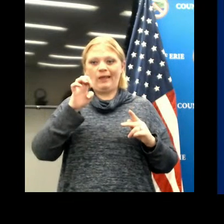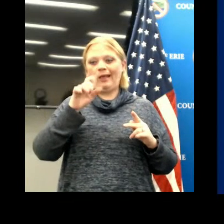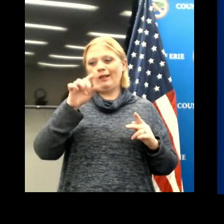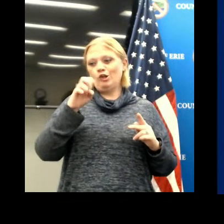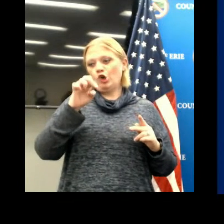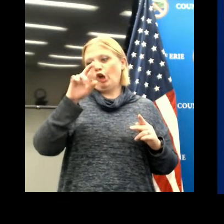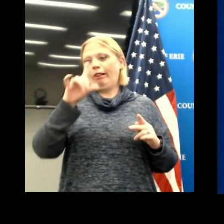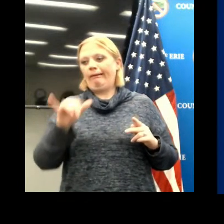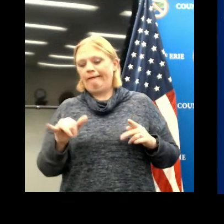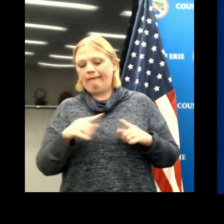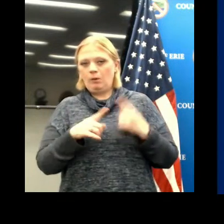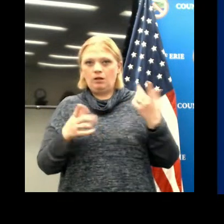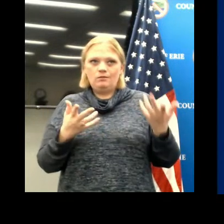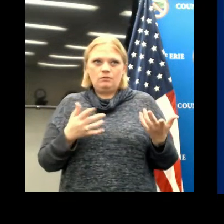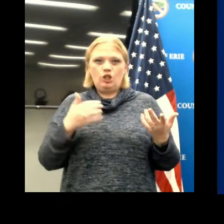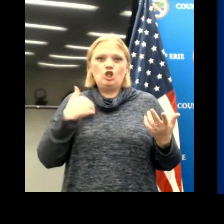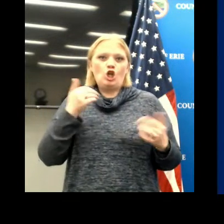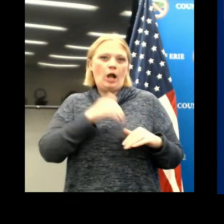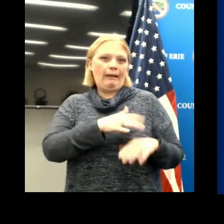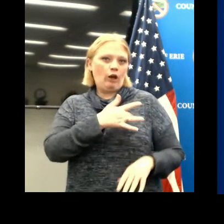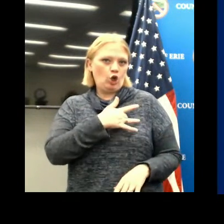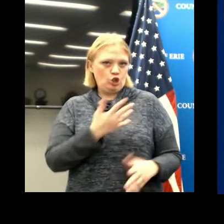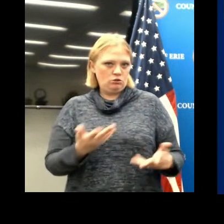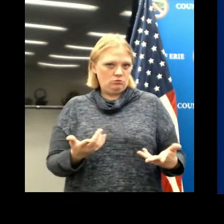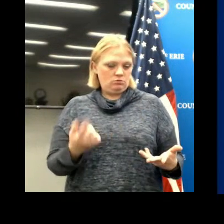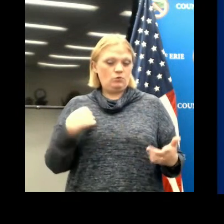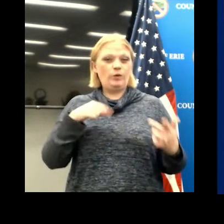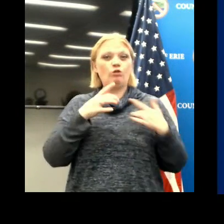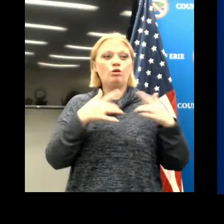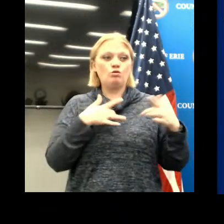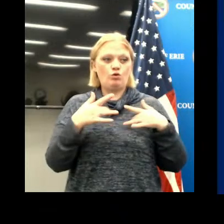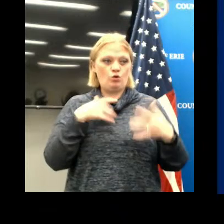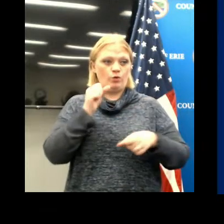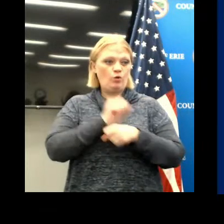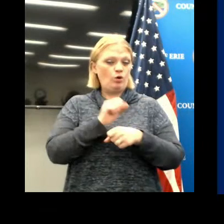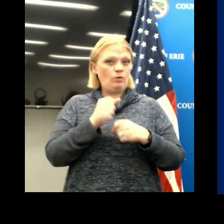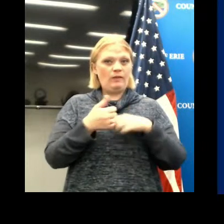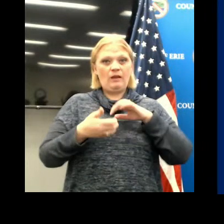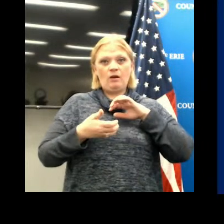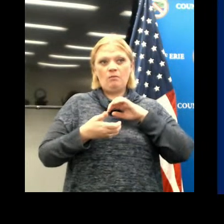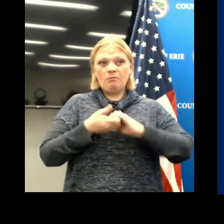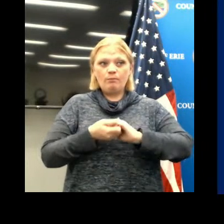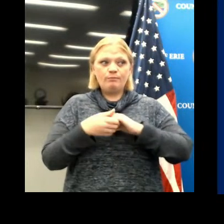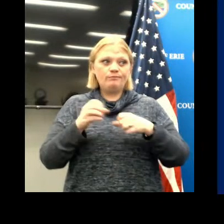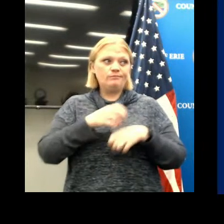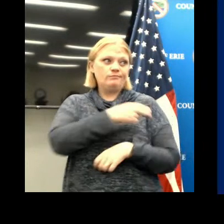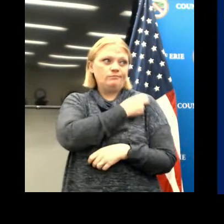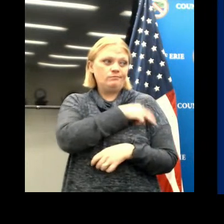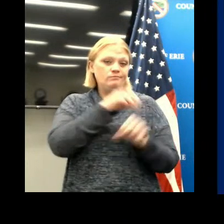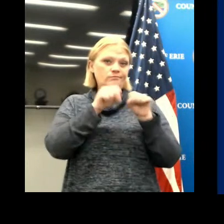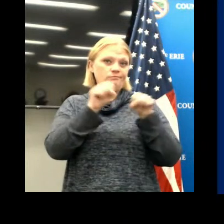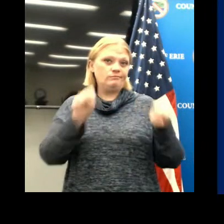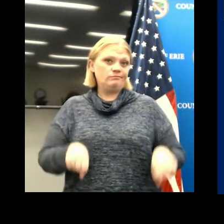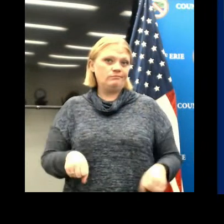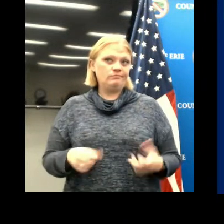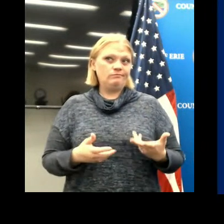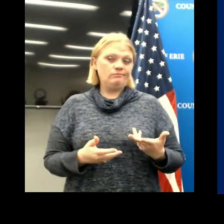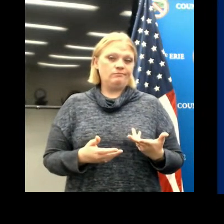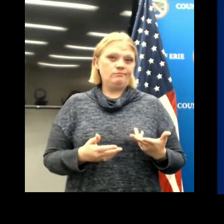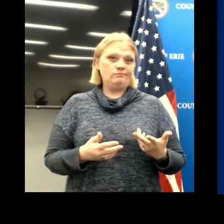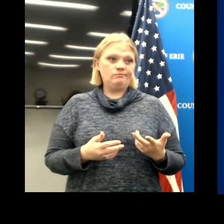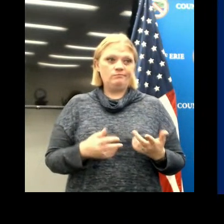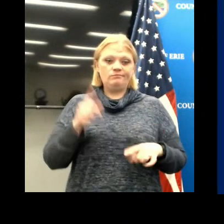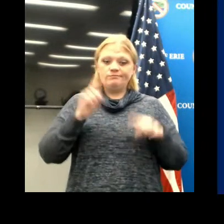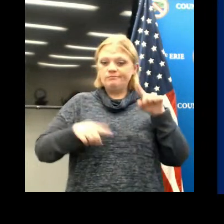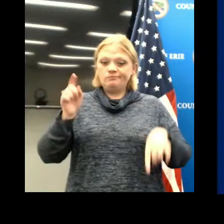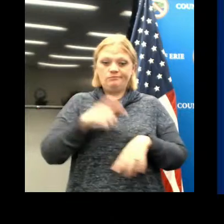heart. So we are concerned, and we're working with our partners in the hospital systems. At various